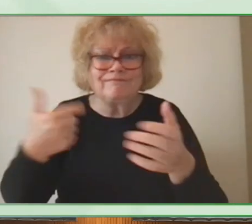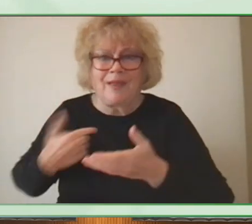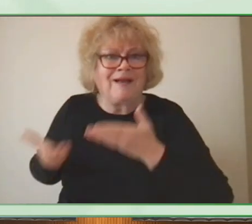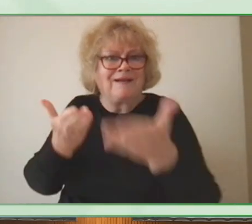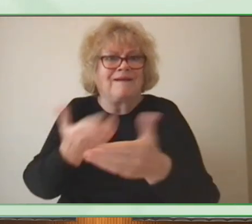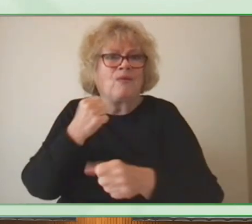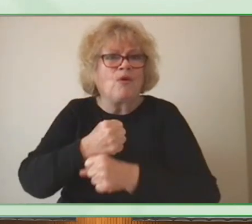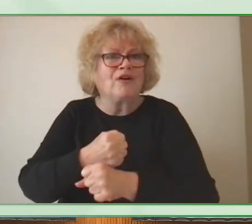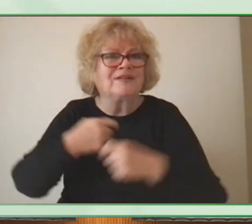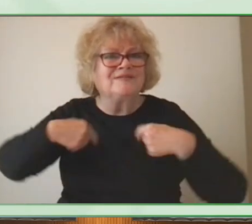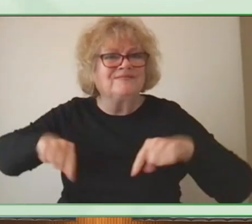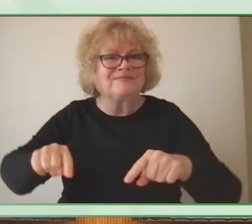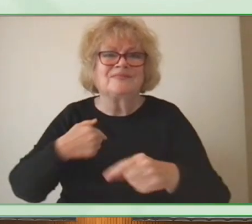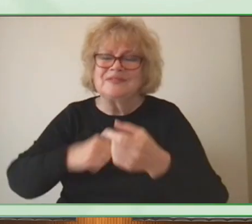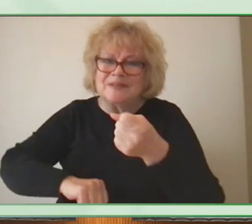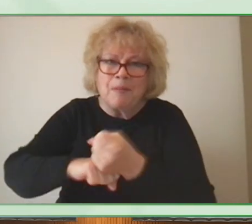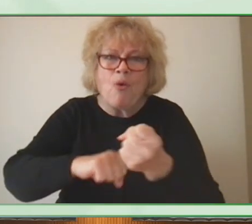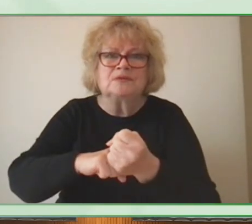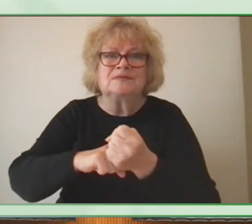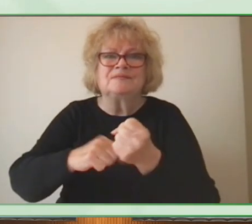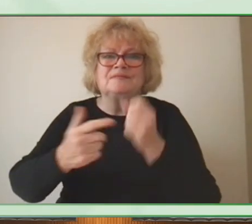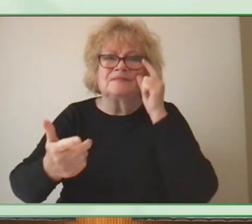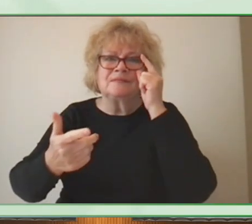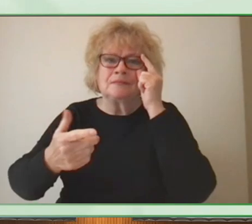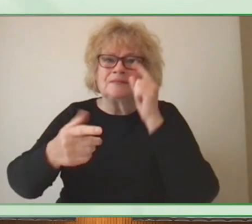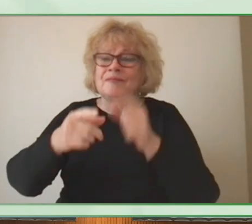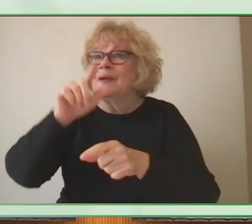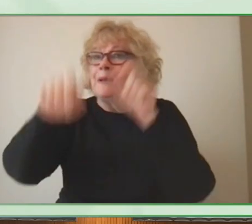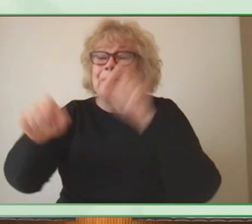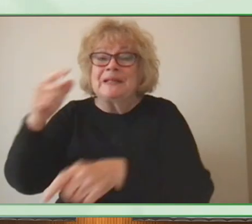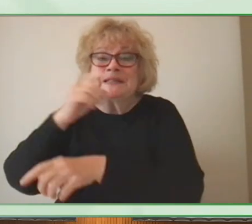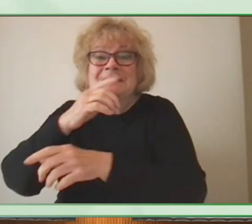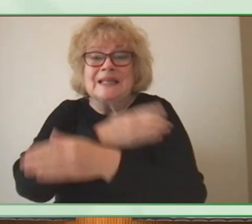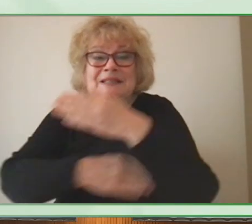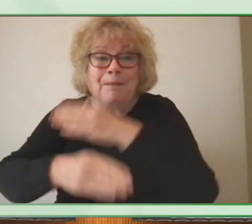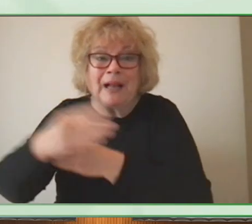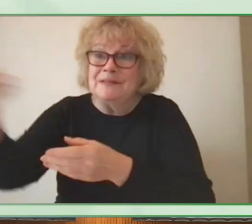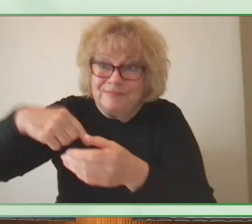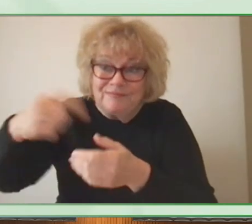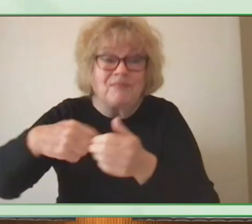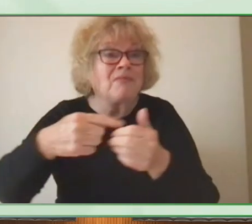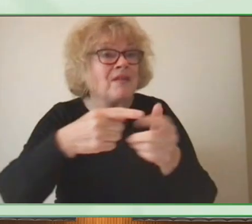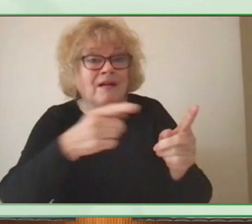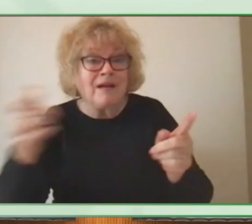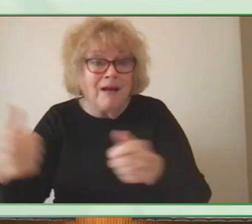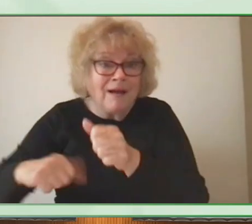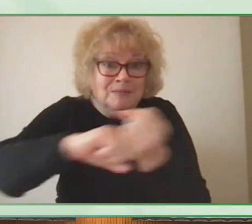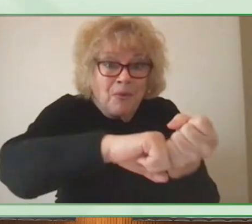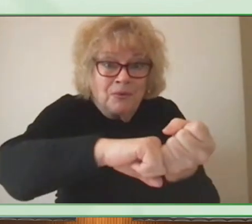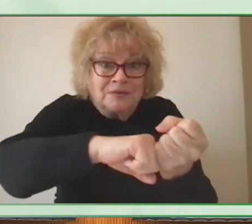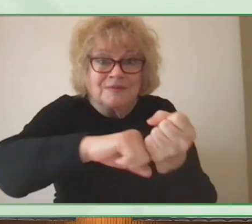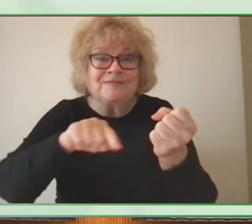the most appropriate way to provide humanitarian support, because we don't need to understand